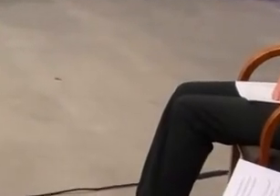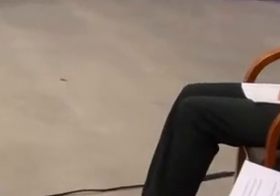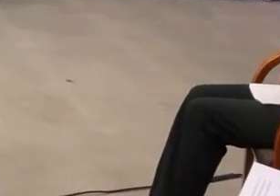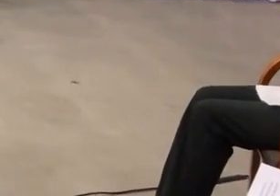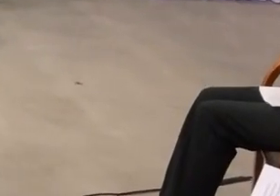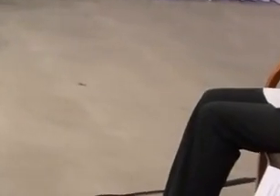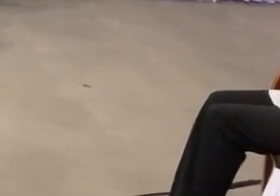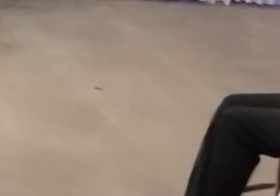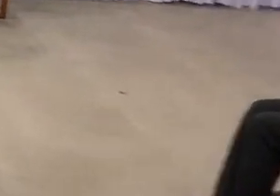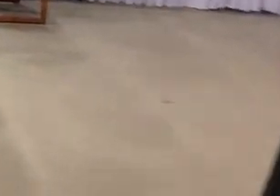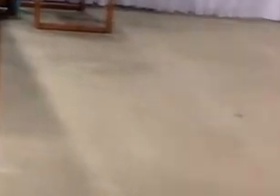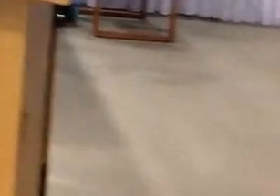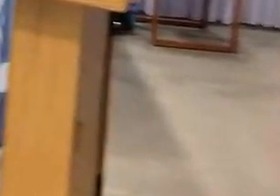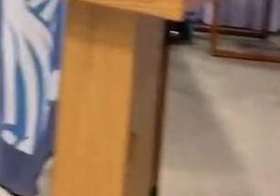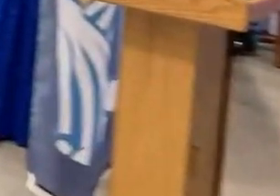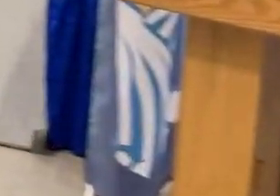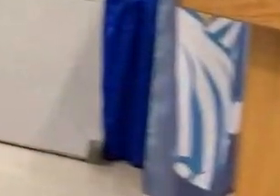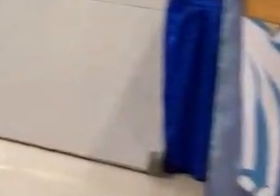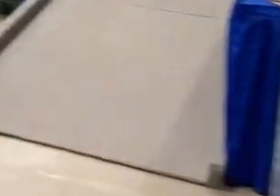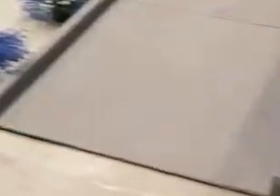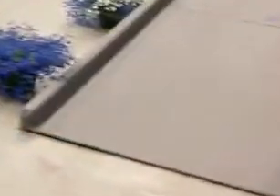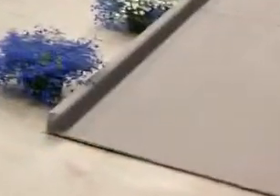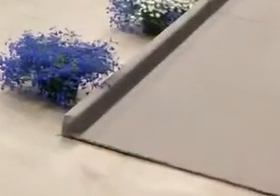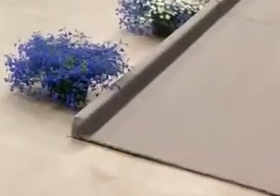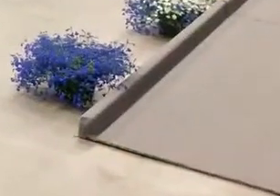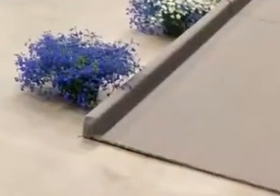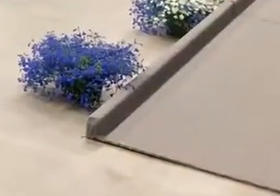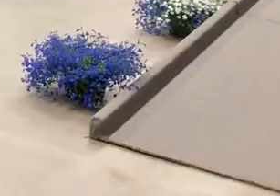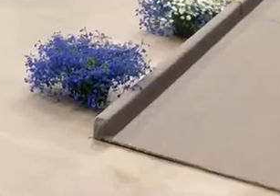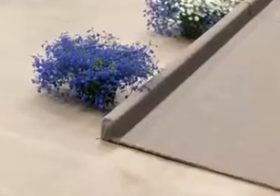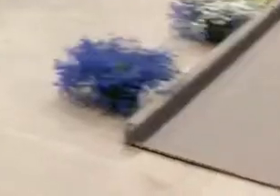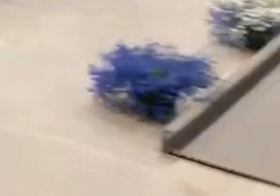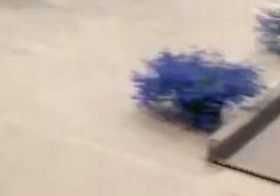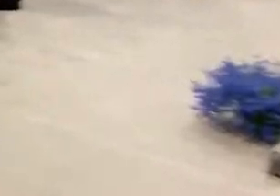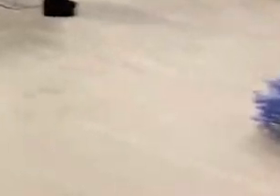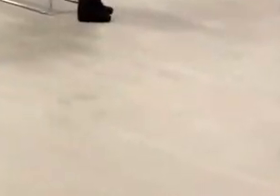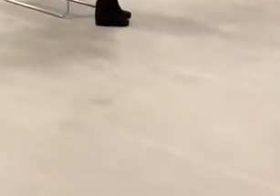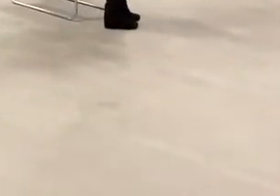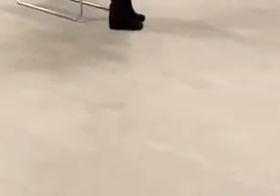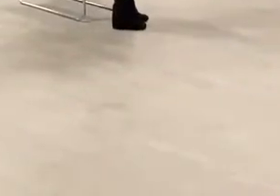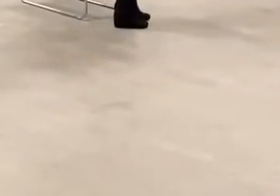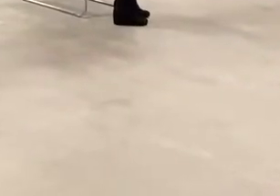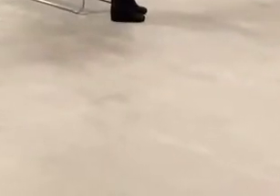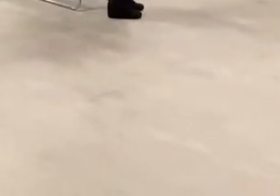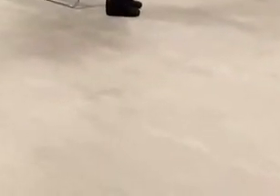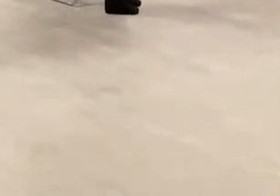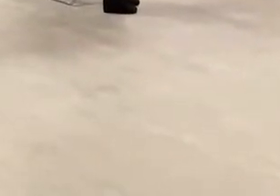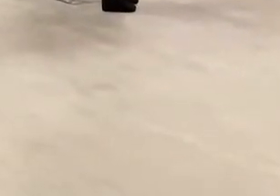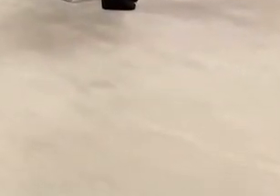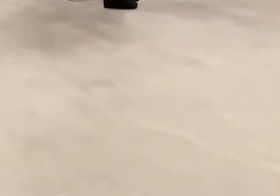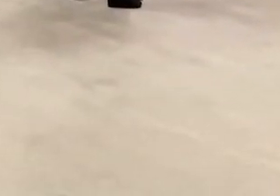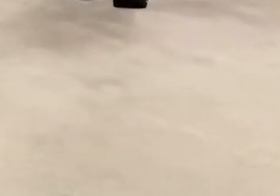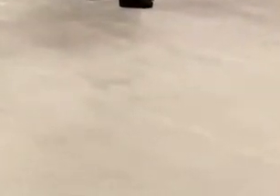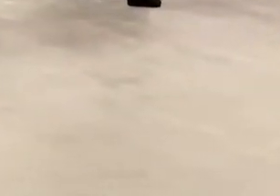and celebration. Turn around and find your loved ones.